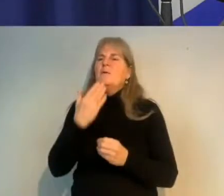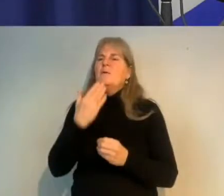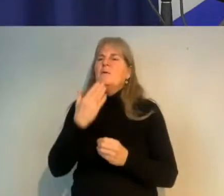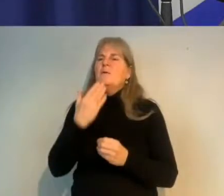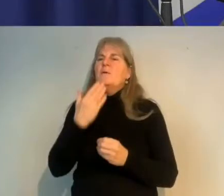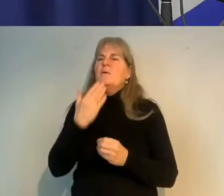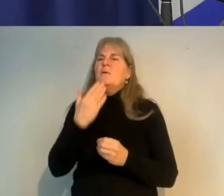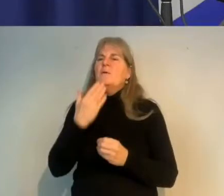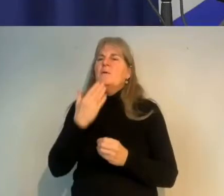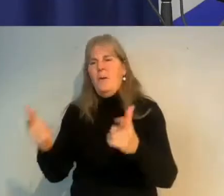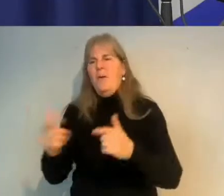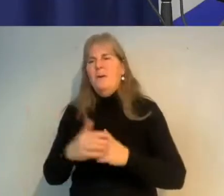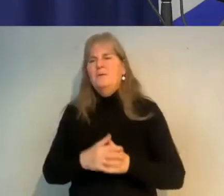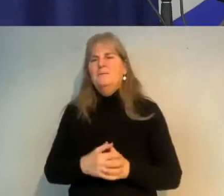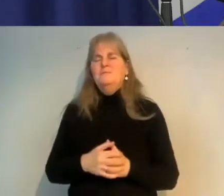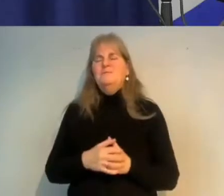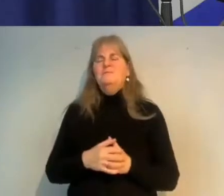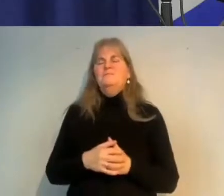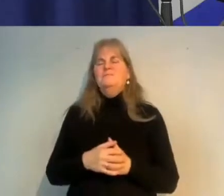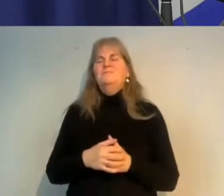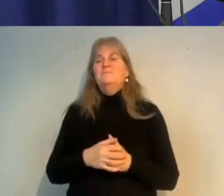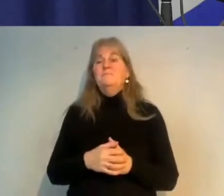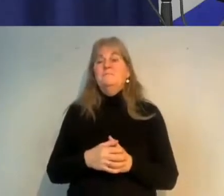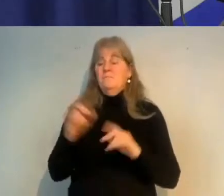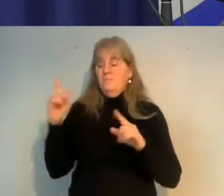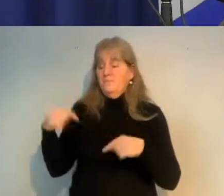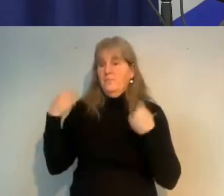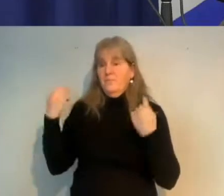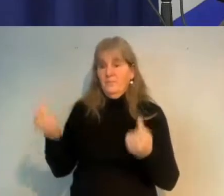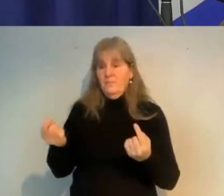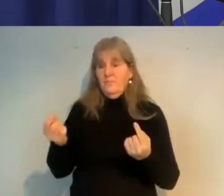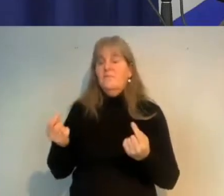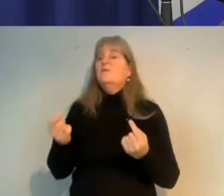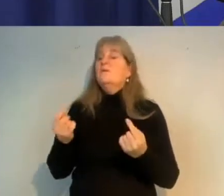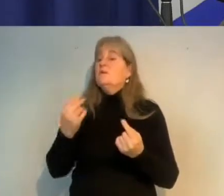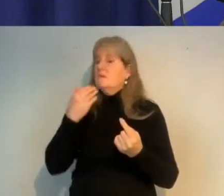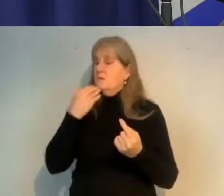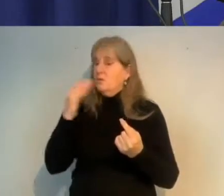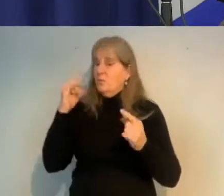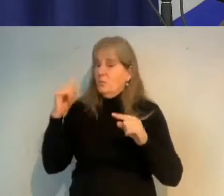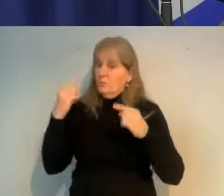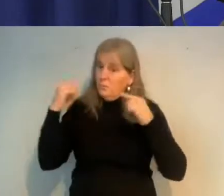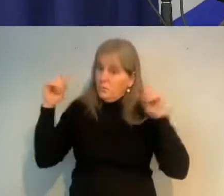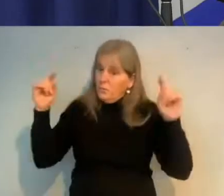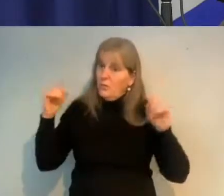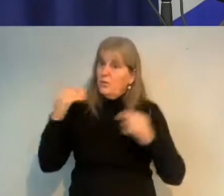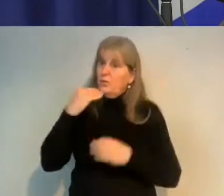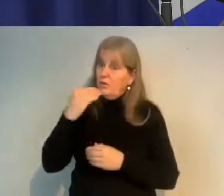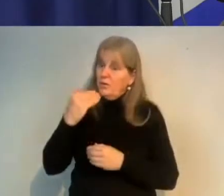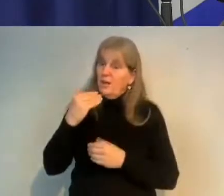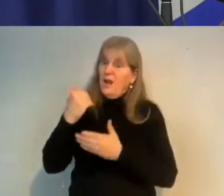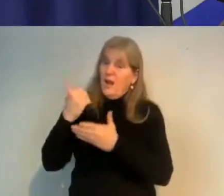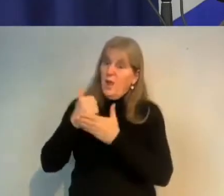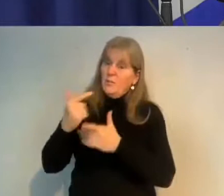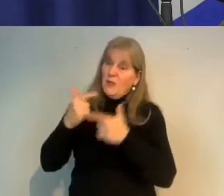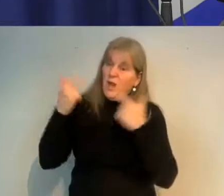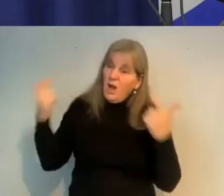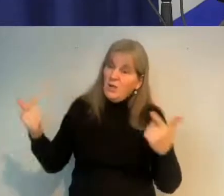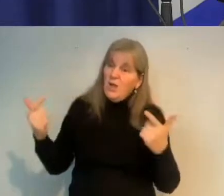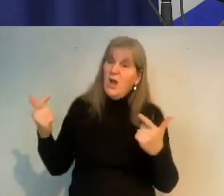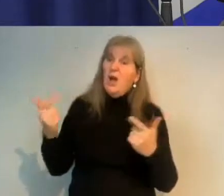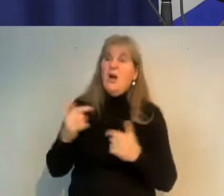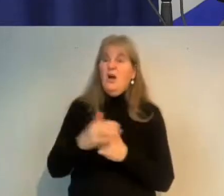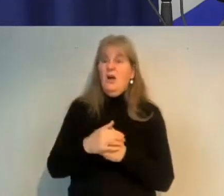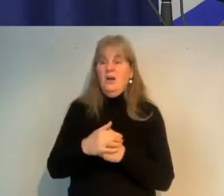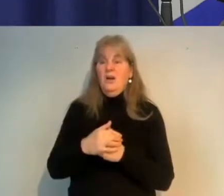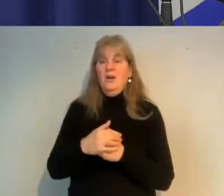What we have already done is helping us all, and it matters so much to have done so much already. We've gotten